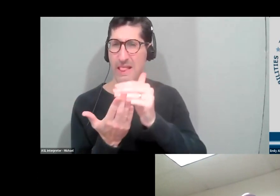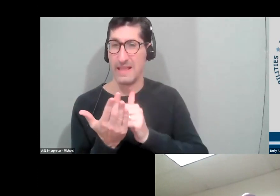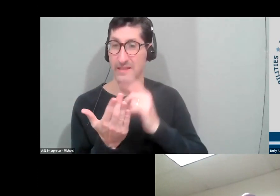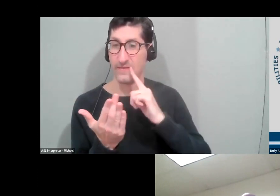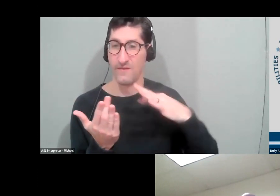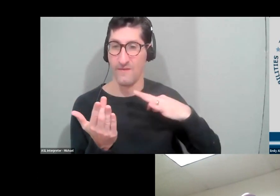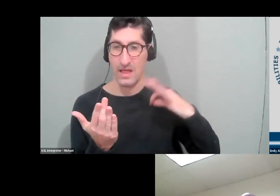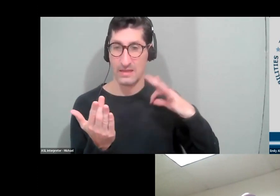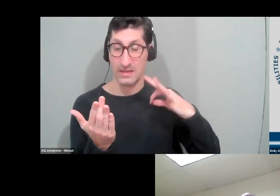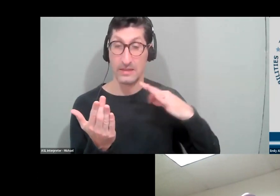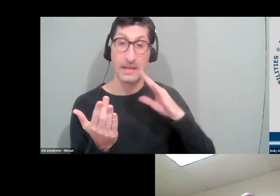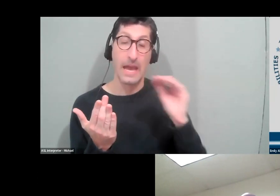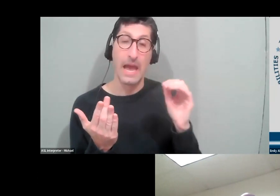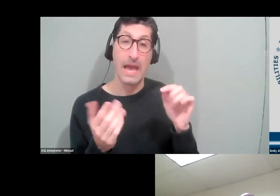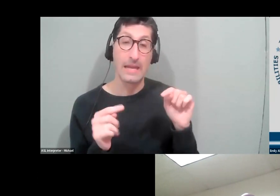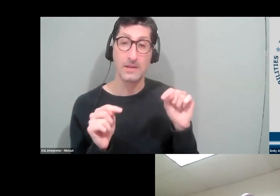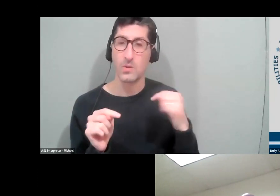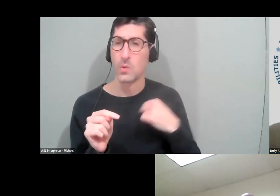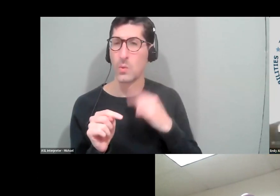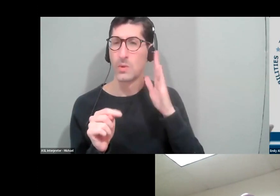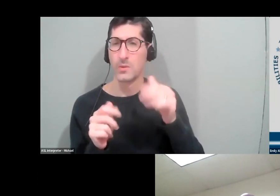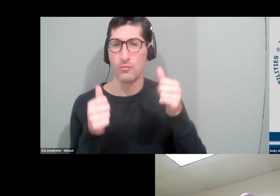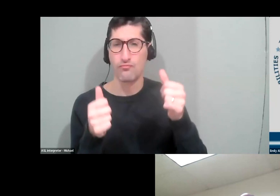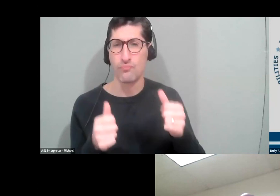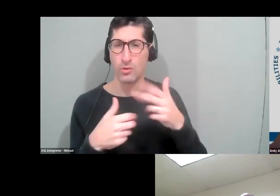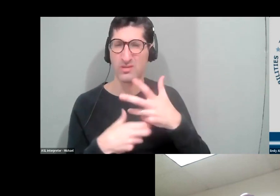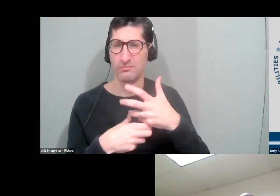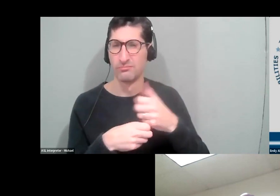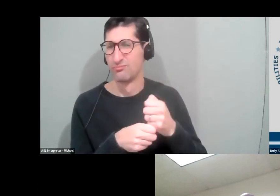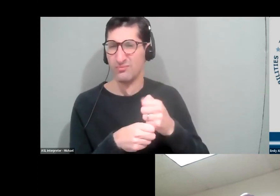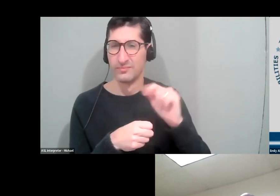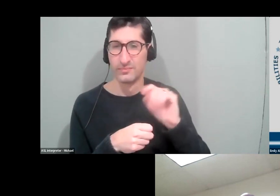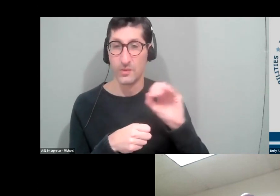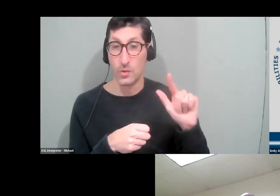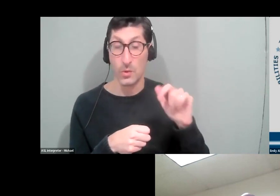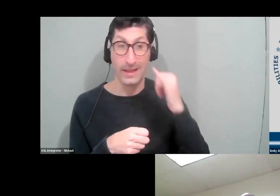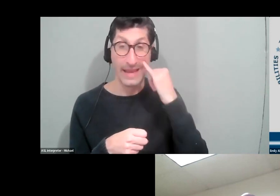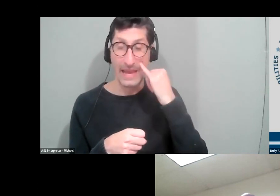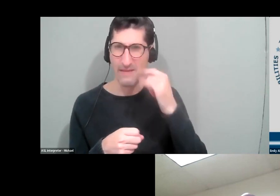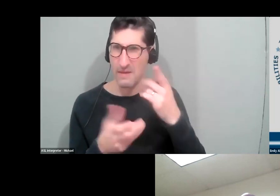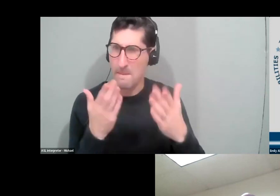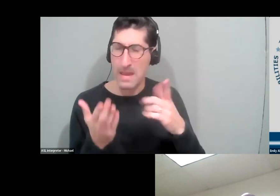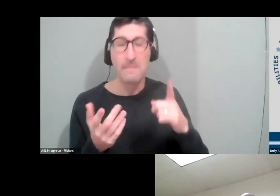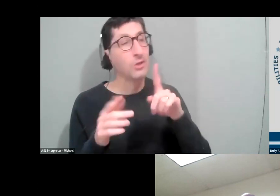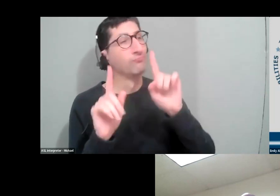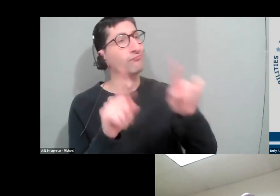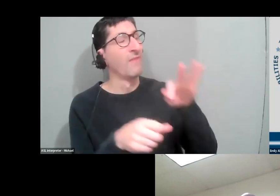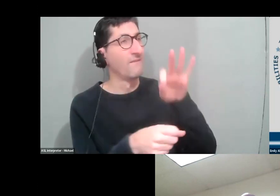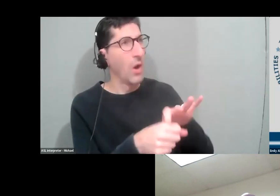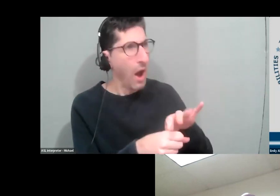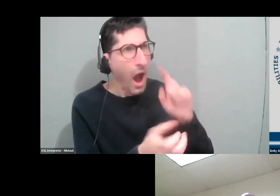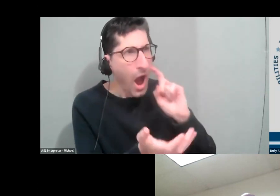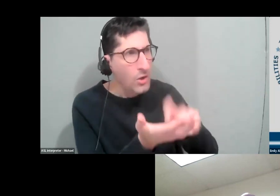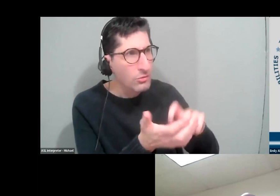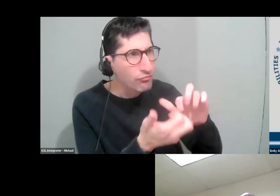We'll also be putting up an abbreviated tool for folks who just on day of notice problems at their polling places, but don't have